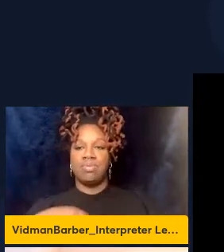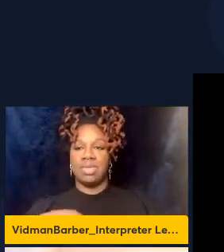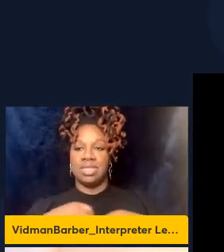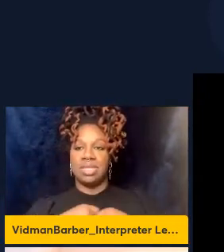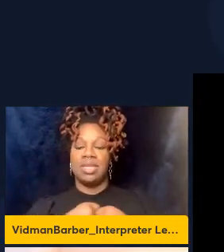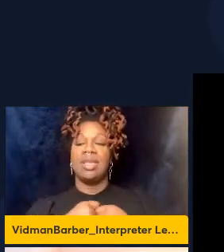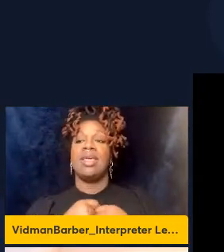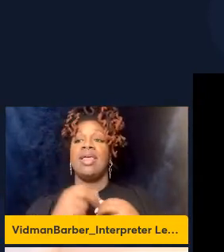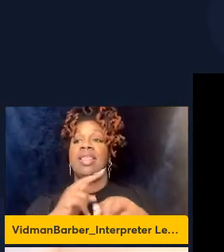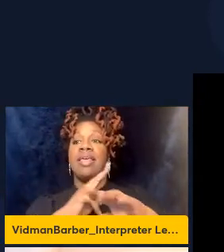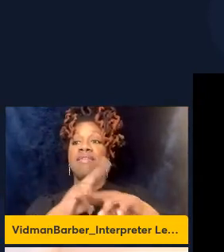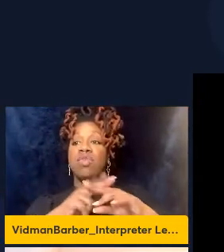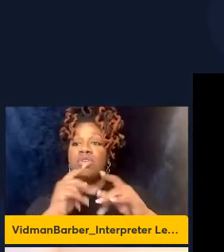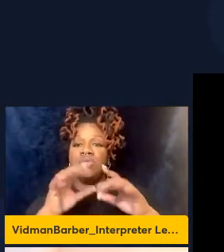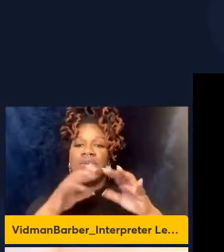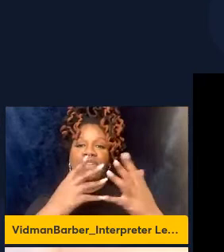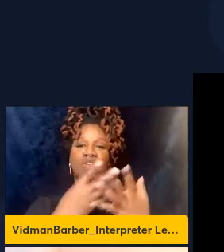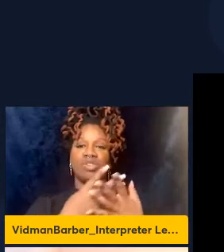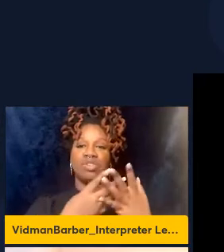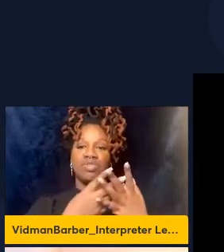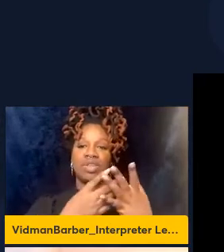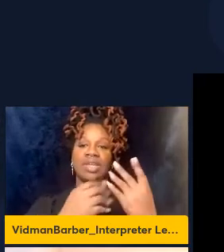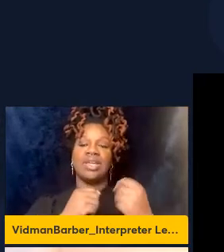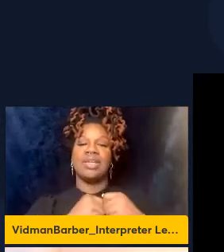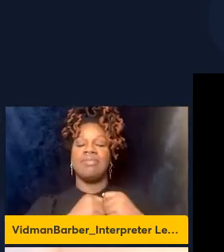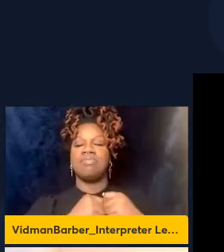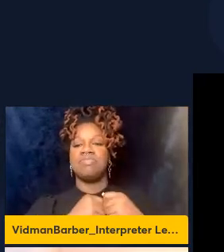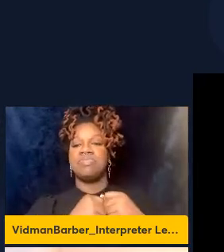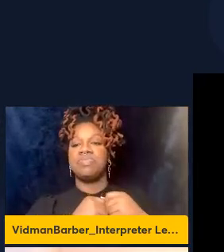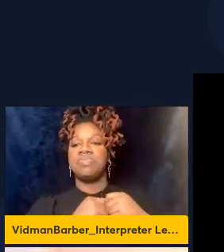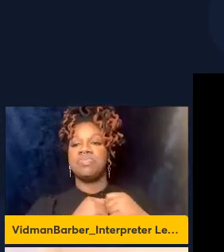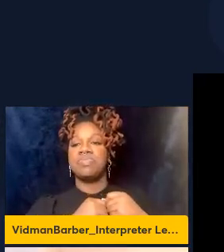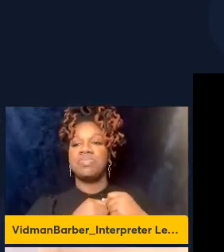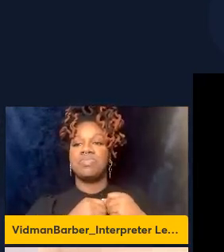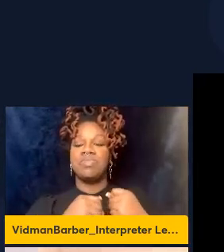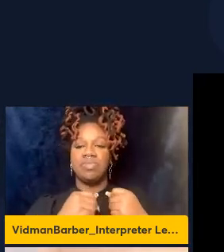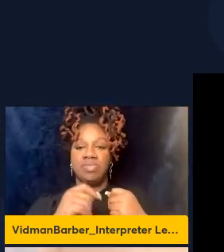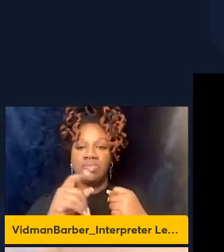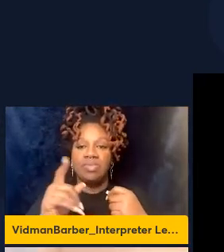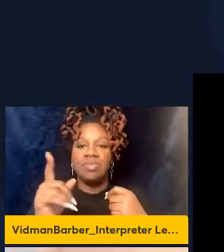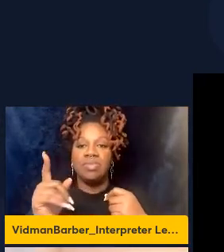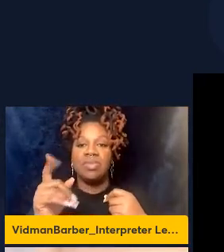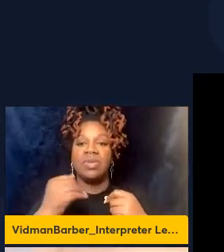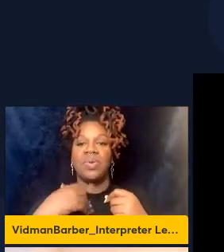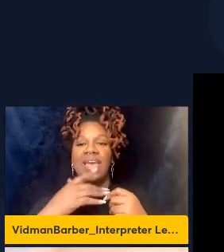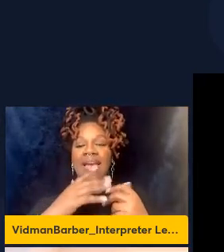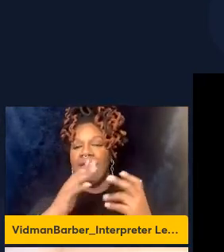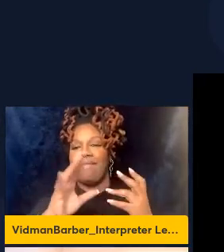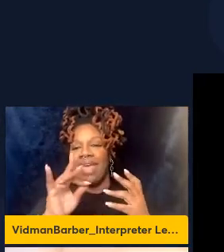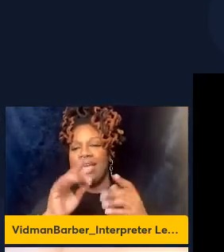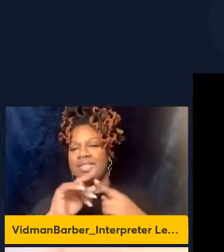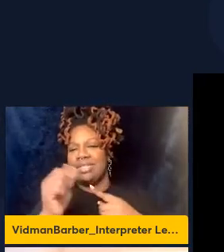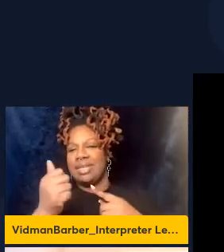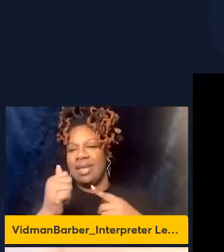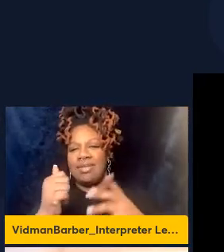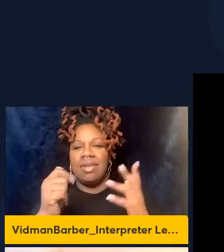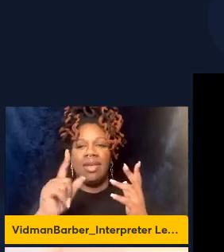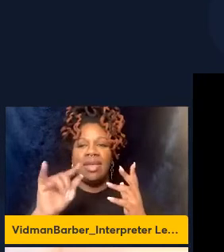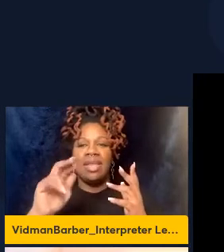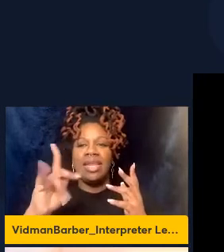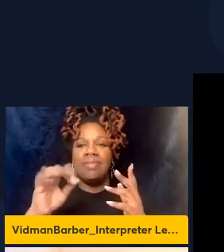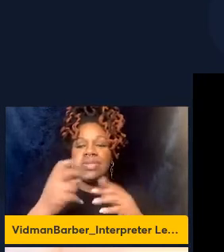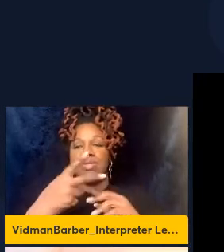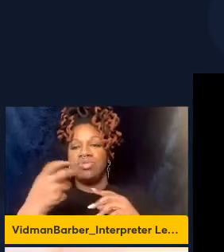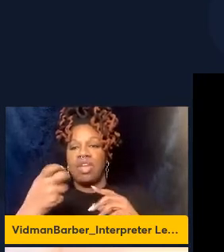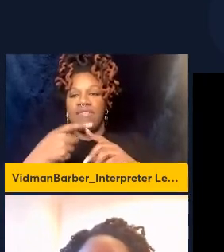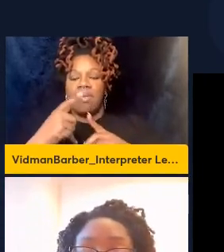those 10 free fatty acids aren't the only lipids that we derive from our diets. In order to expand, we want to create what we call a lipid